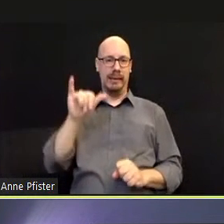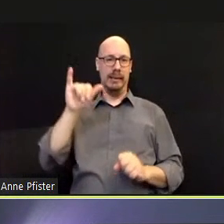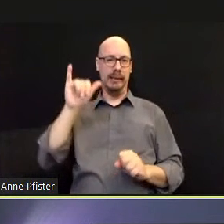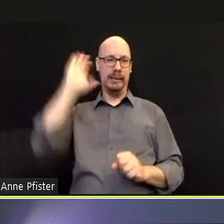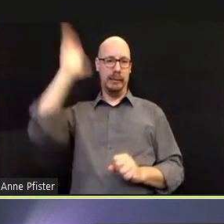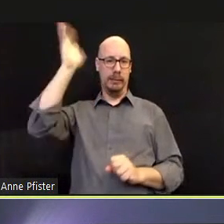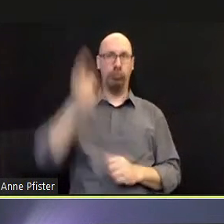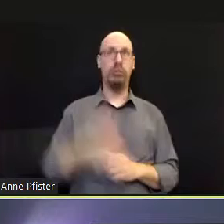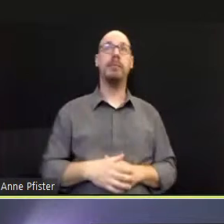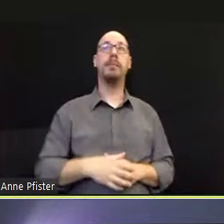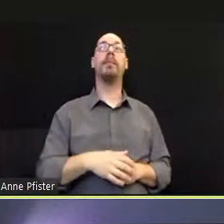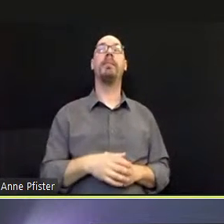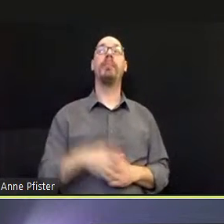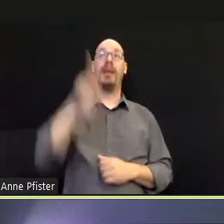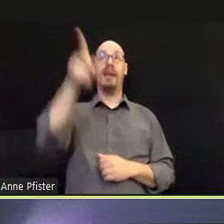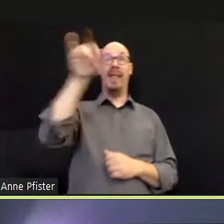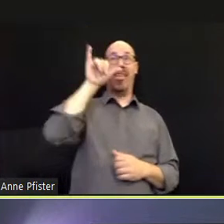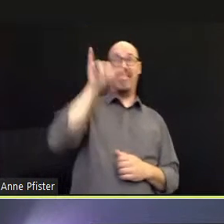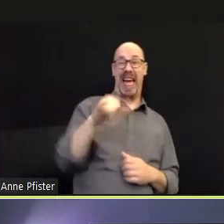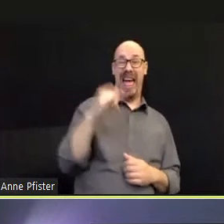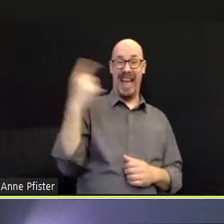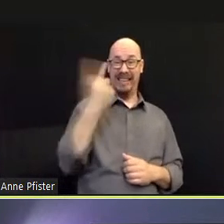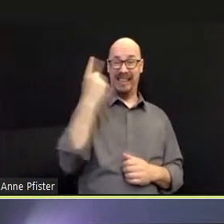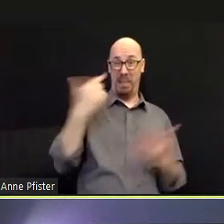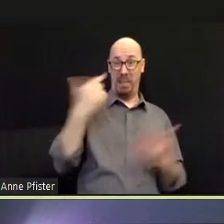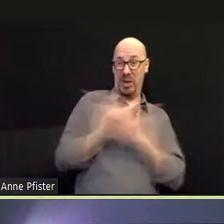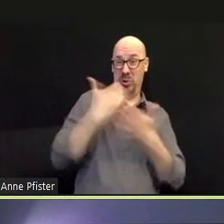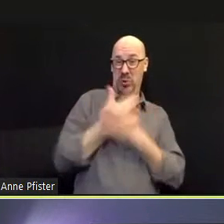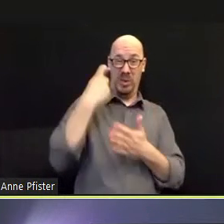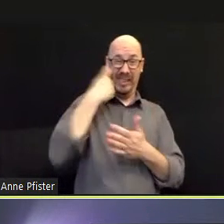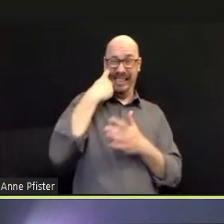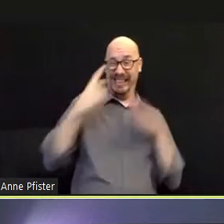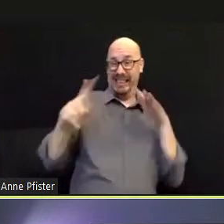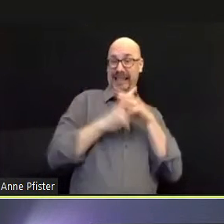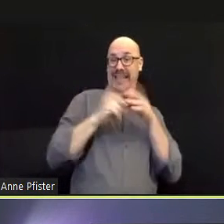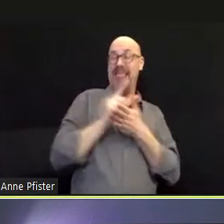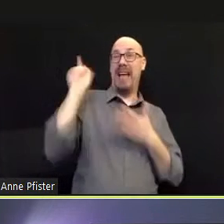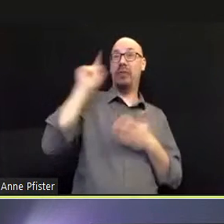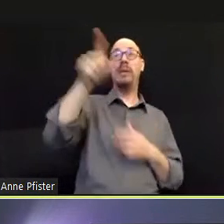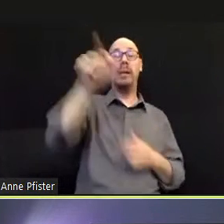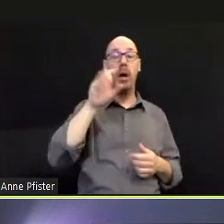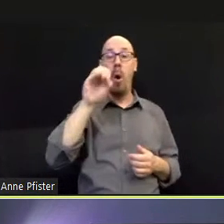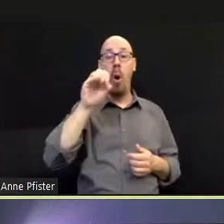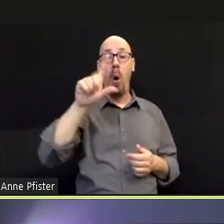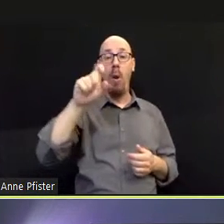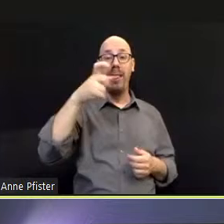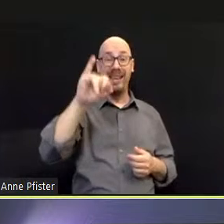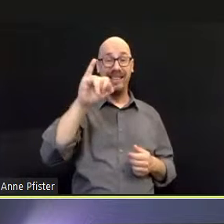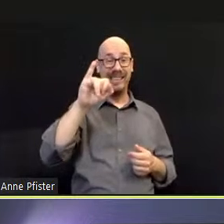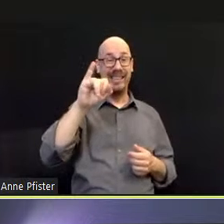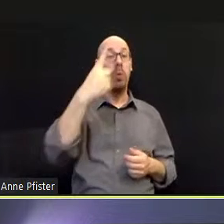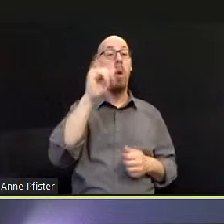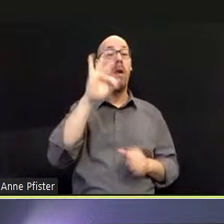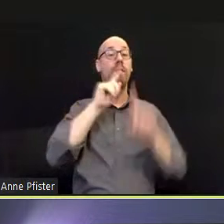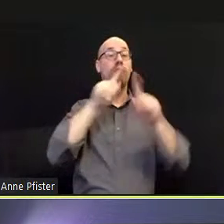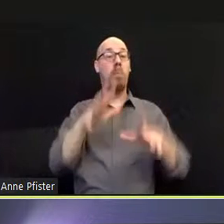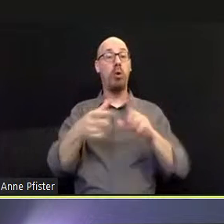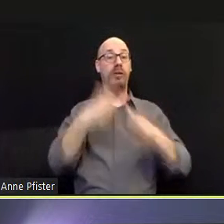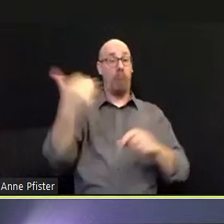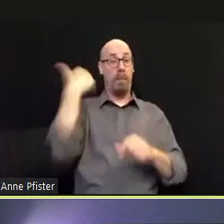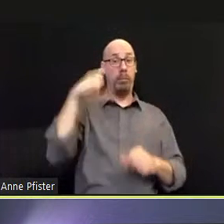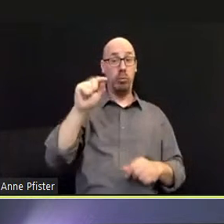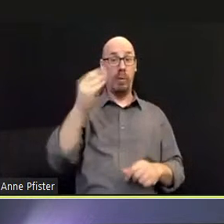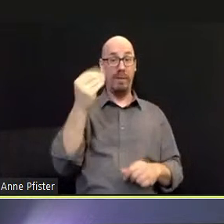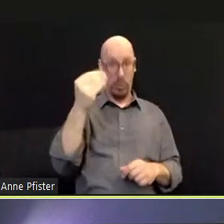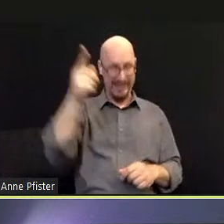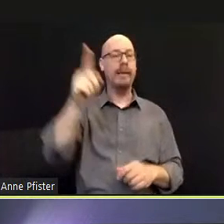This is something brand new. It just came up last week. Oleksiy, who you saw is one of the citizen reporters, was part of a group